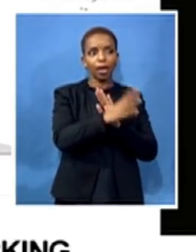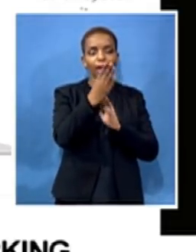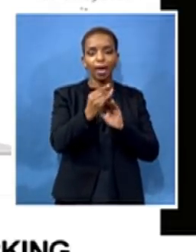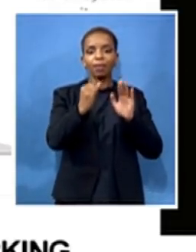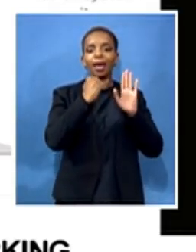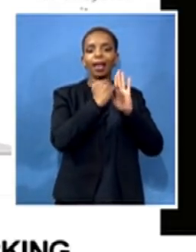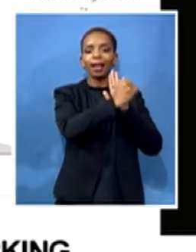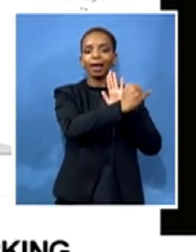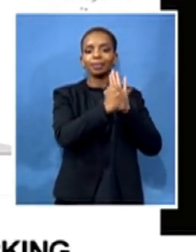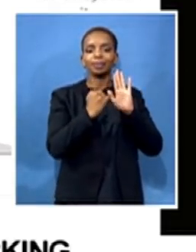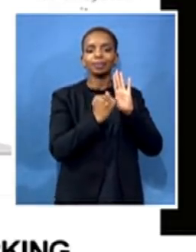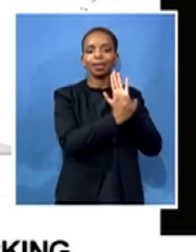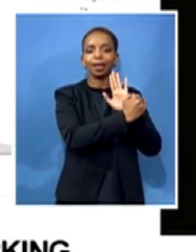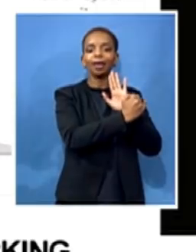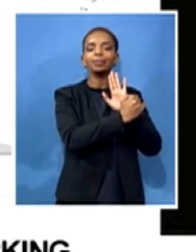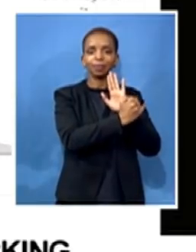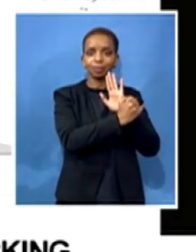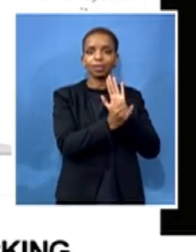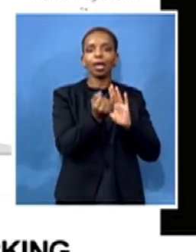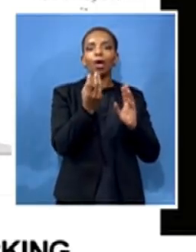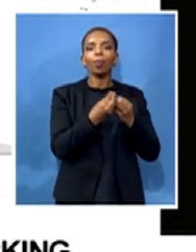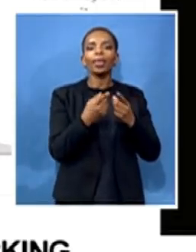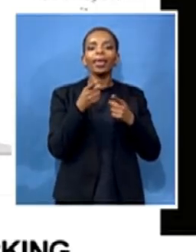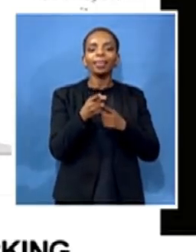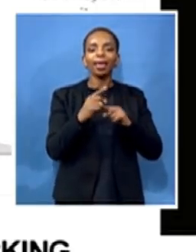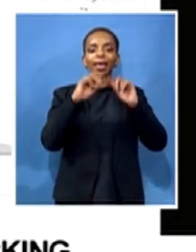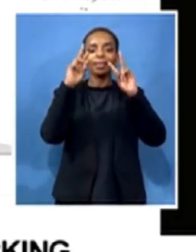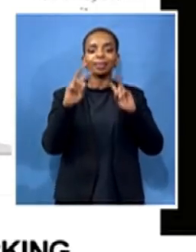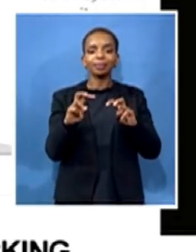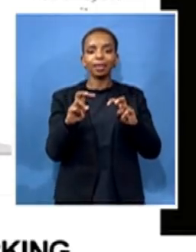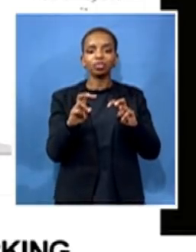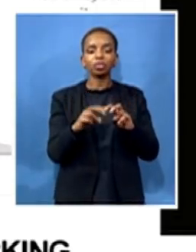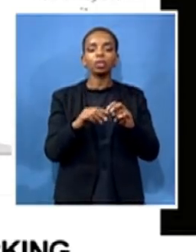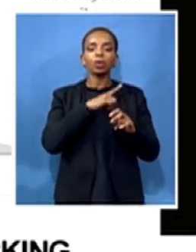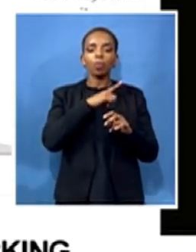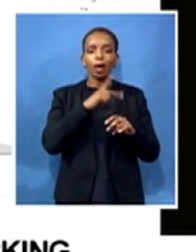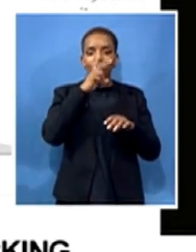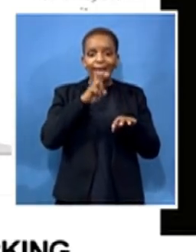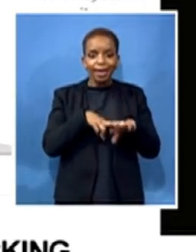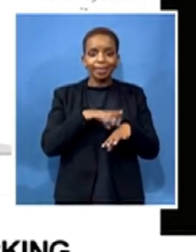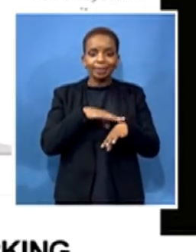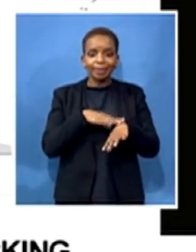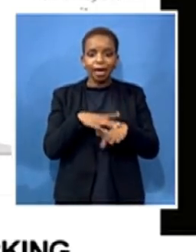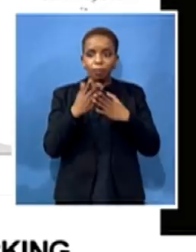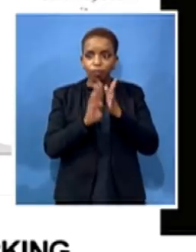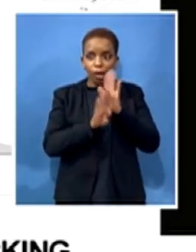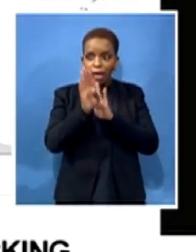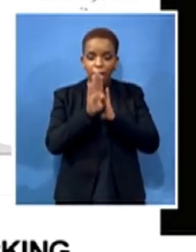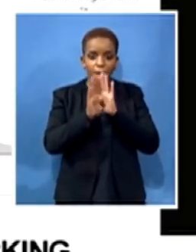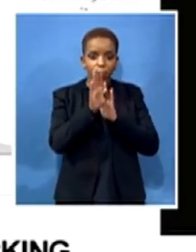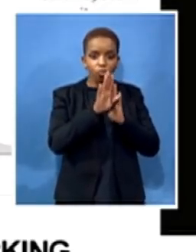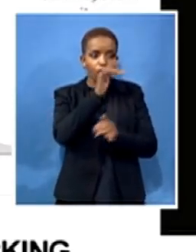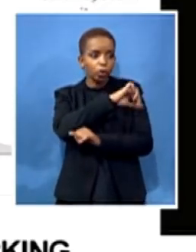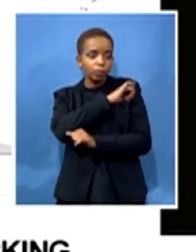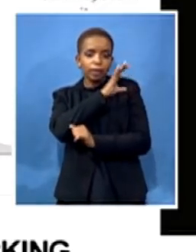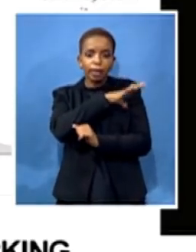curve, we needed a bit of time to be able to improve the capacity of the health system above the usual level